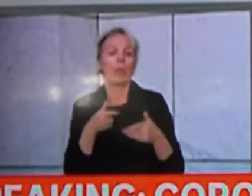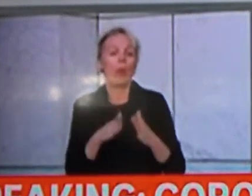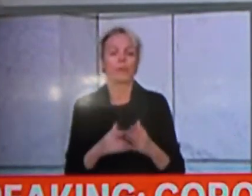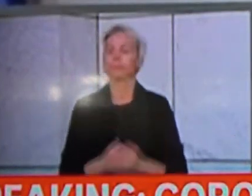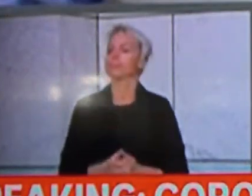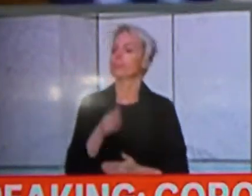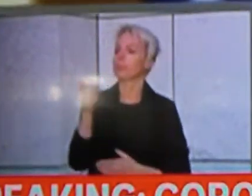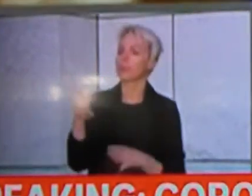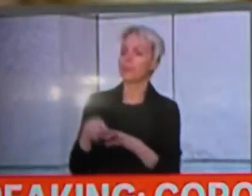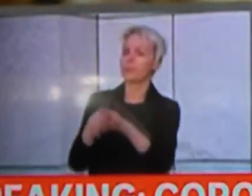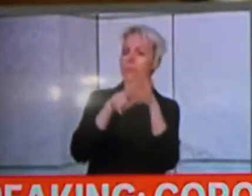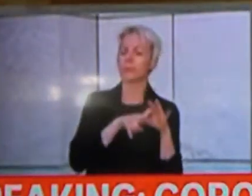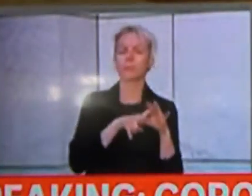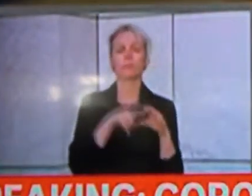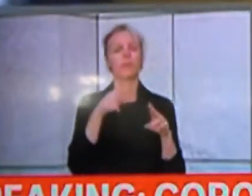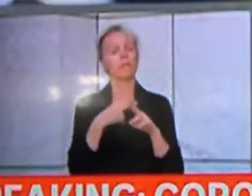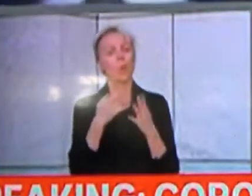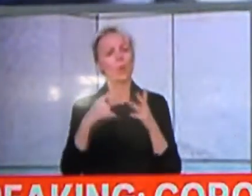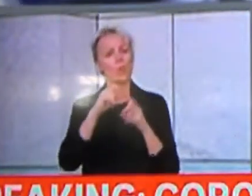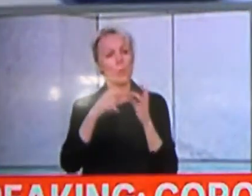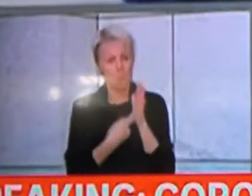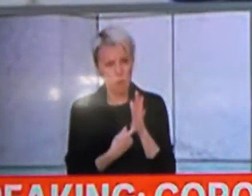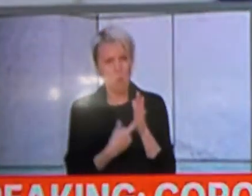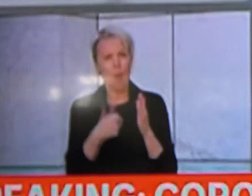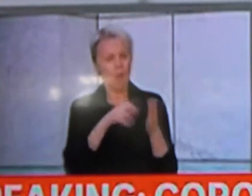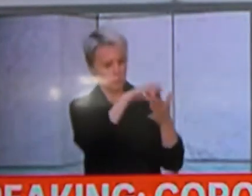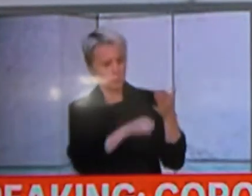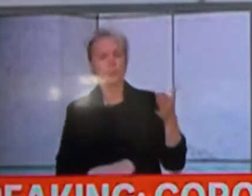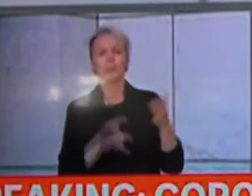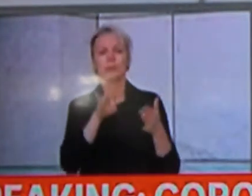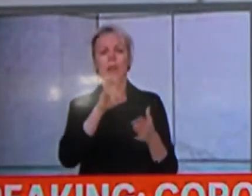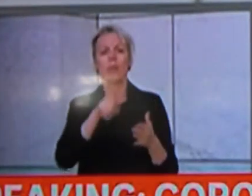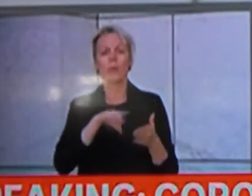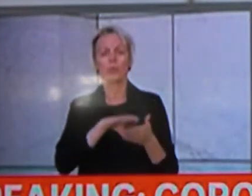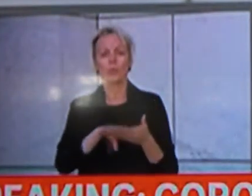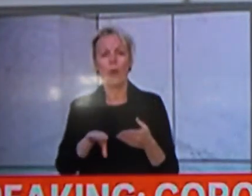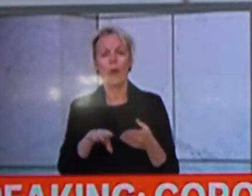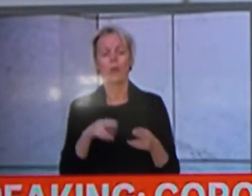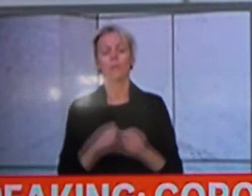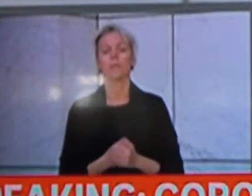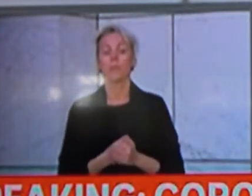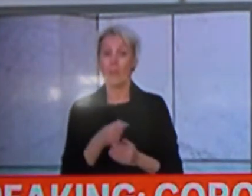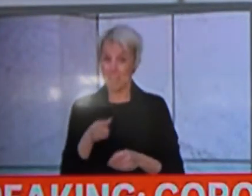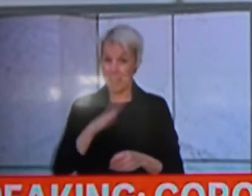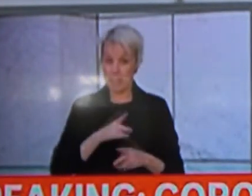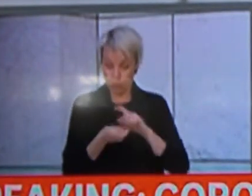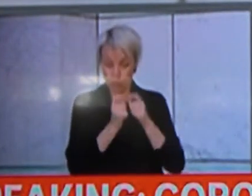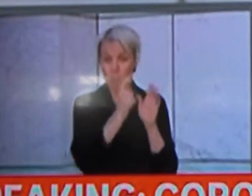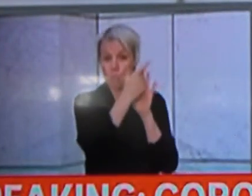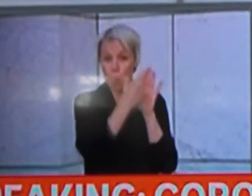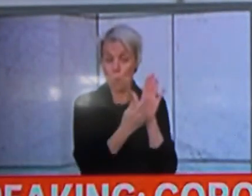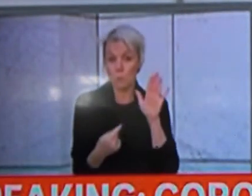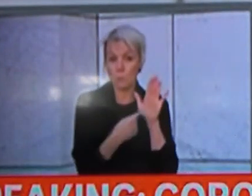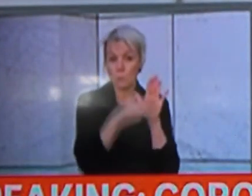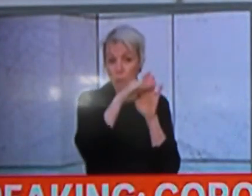on the superannuation, particularly the $10,000 withdrawal, will that require legislation or regulation? And secondly,